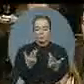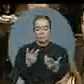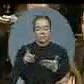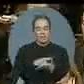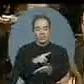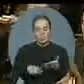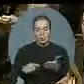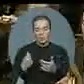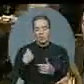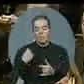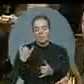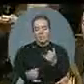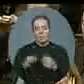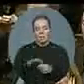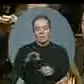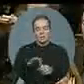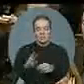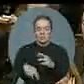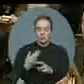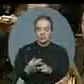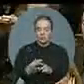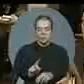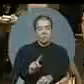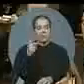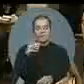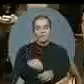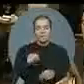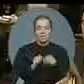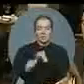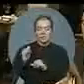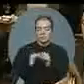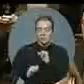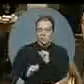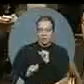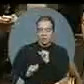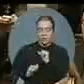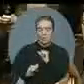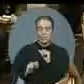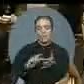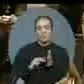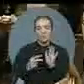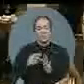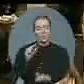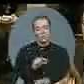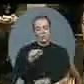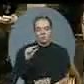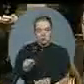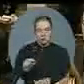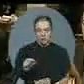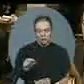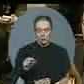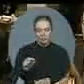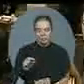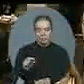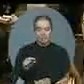in Canadian history a government entirely dependent on the support of Separatists to run this country, then Mr. Speaker,